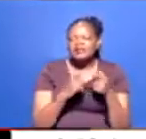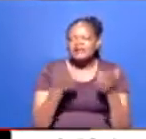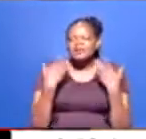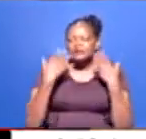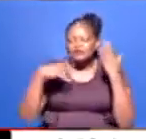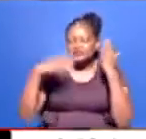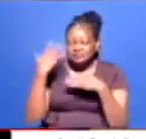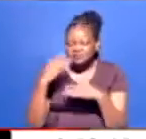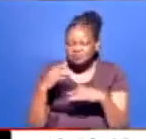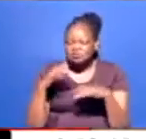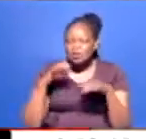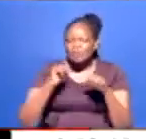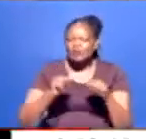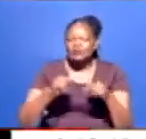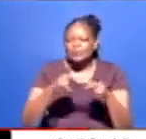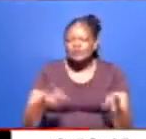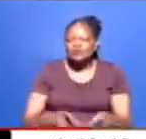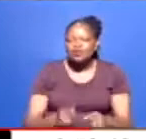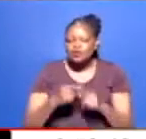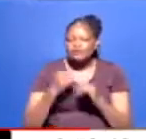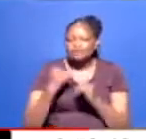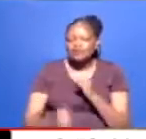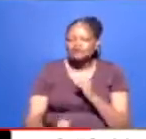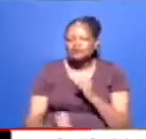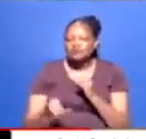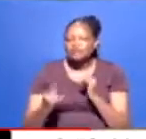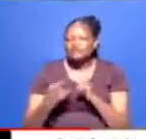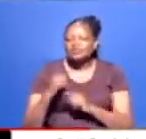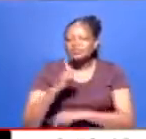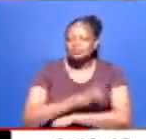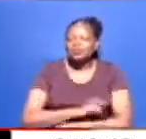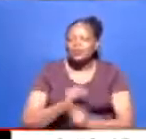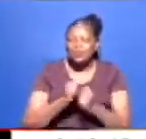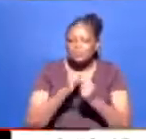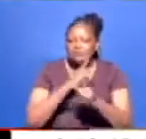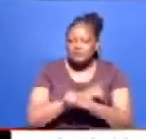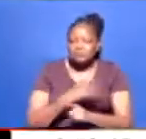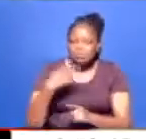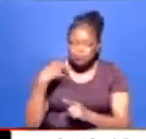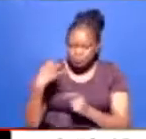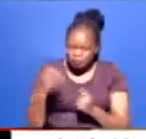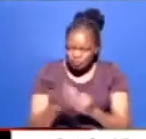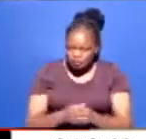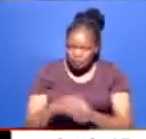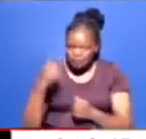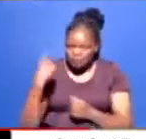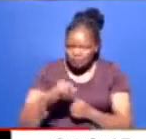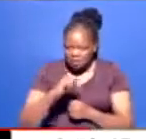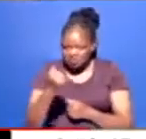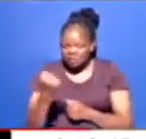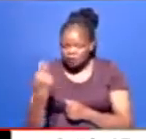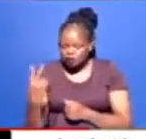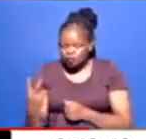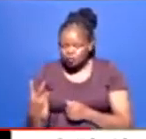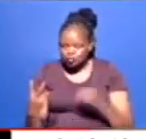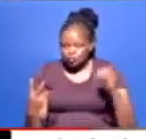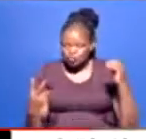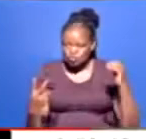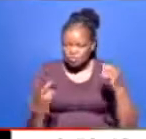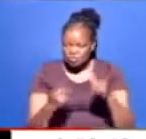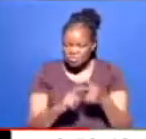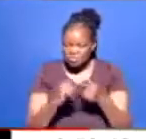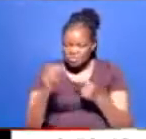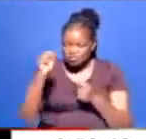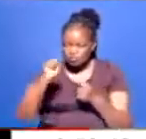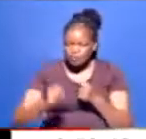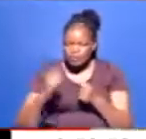their places in the quarterfinals on day one, with defending champions Menegai beating Batuk 42-0, while Strathmore beat